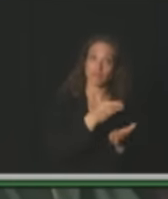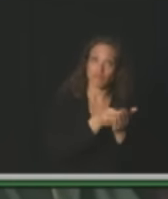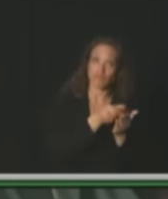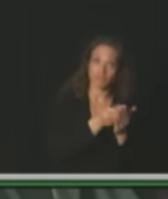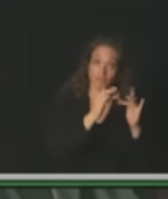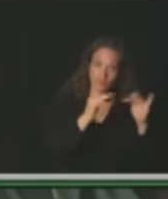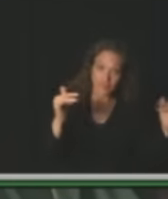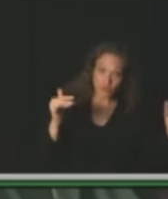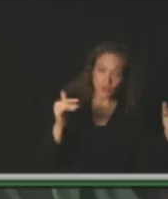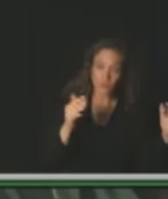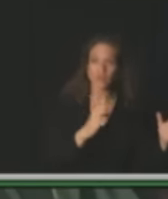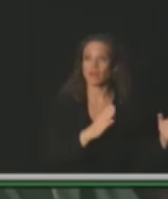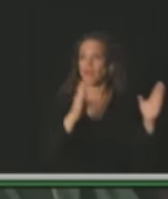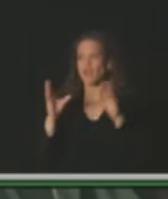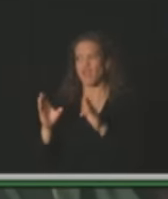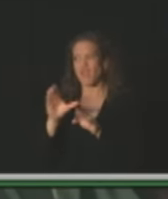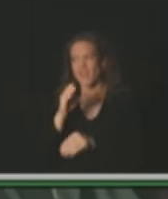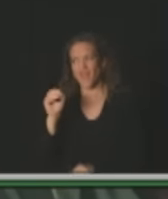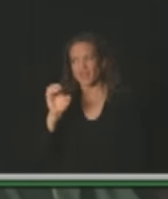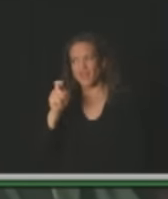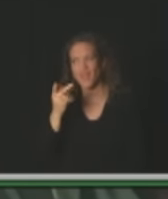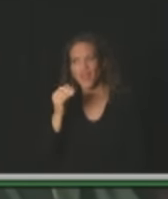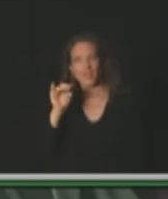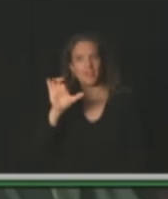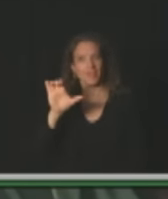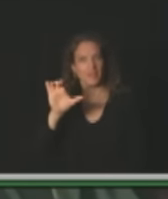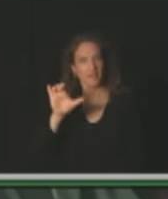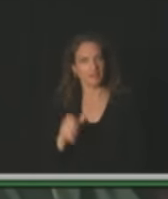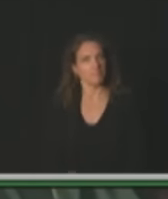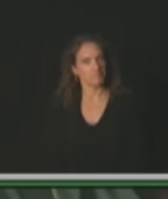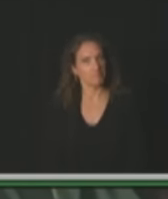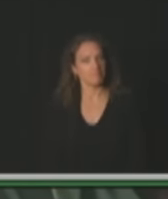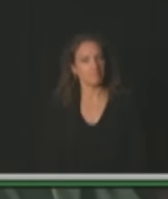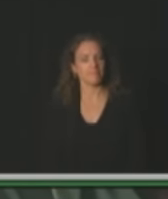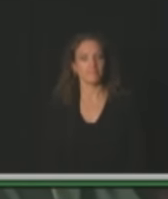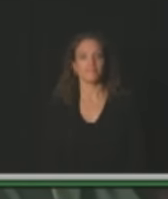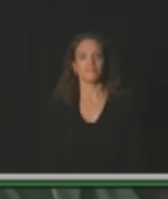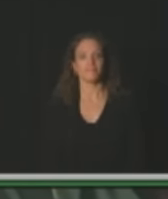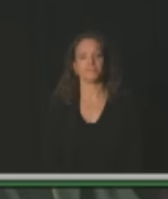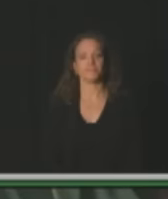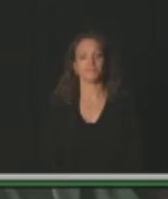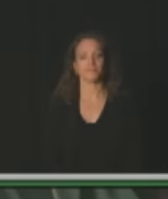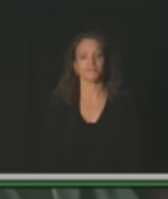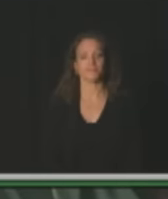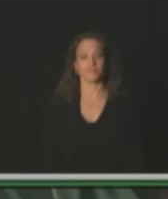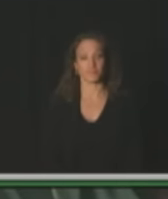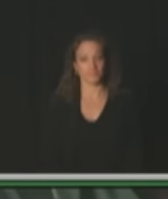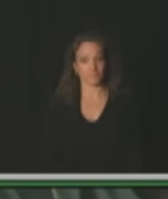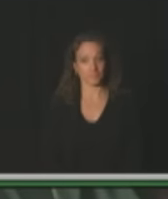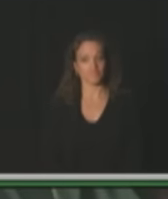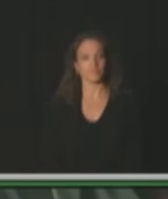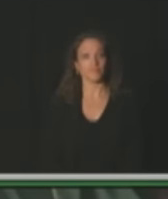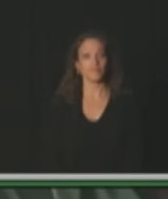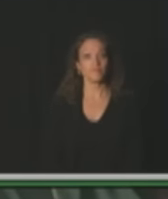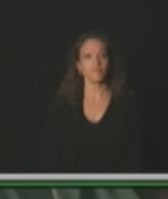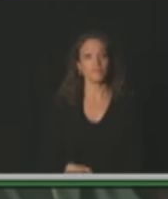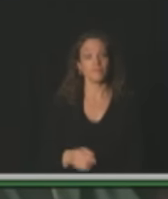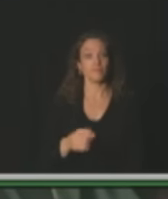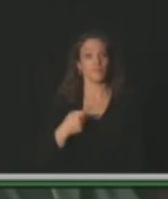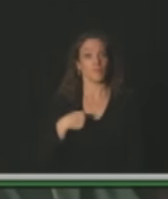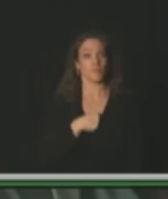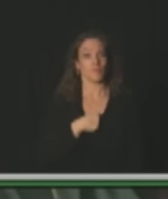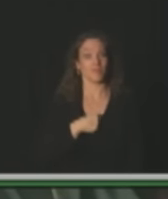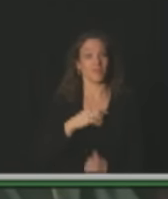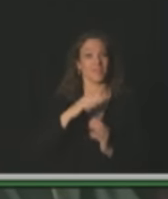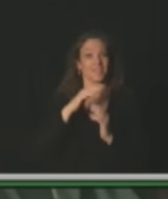and in ethnic status. We are the seventh most diverse